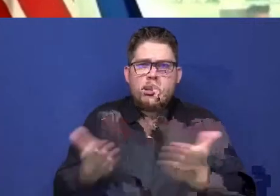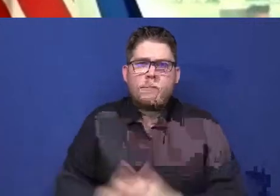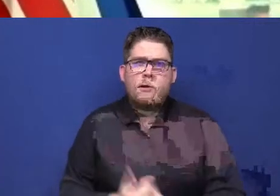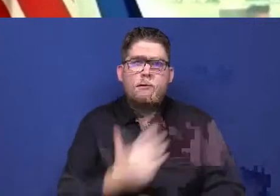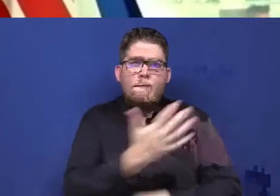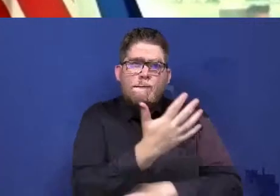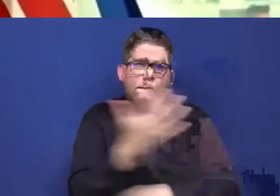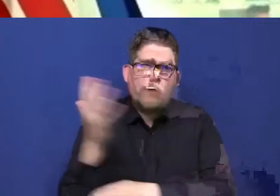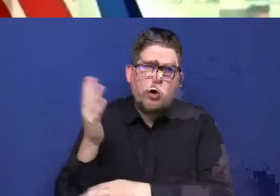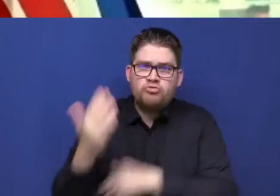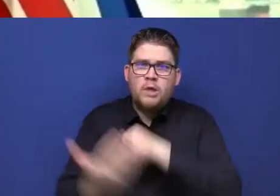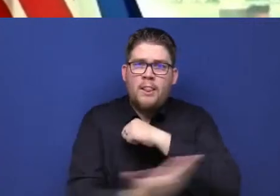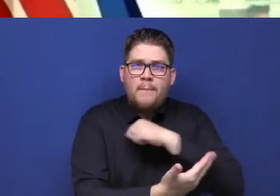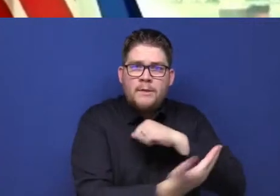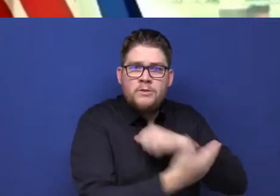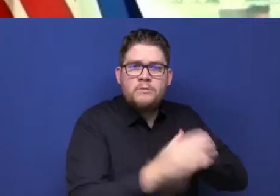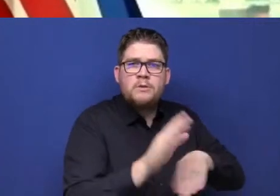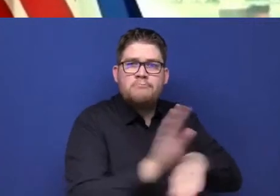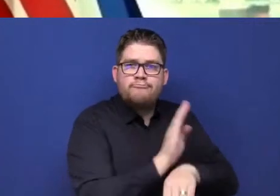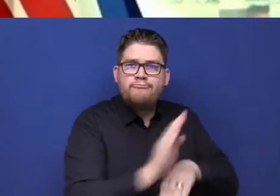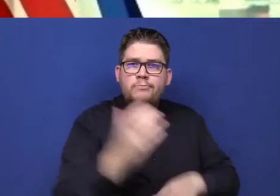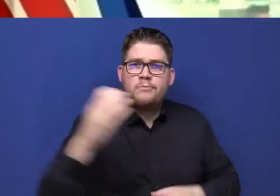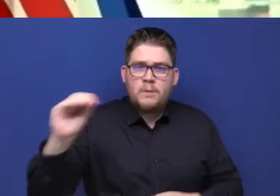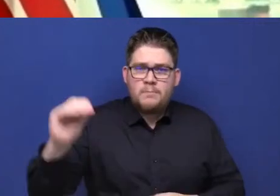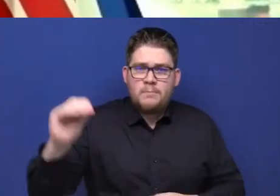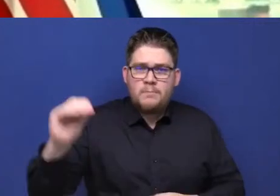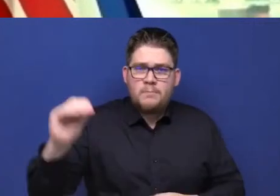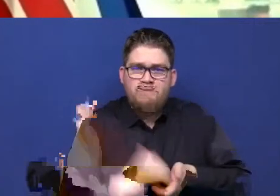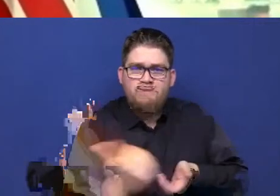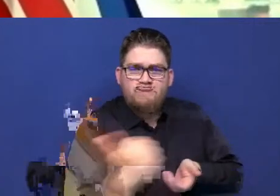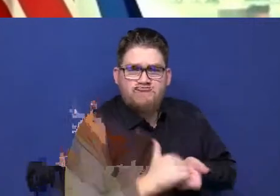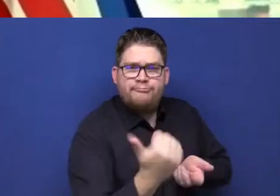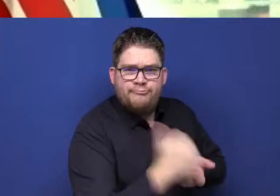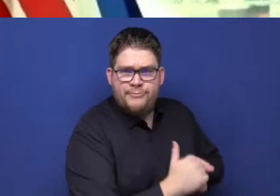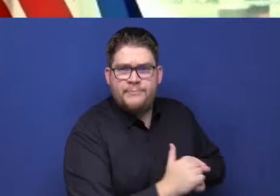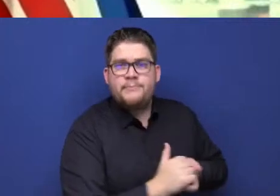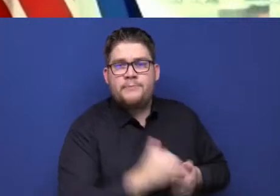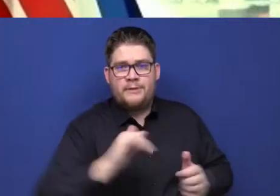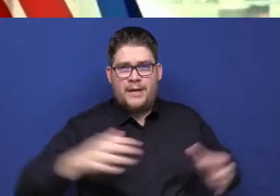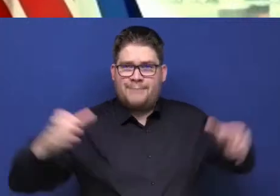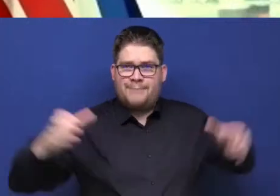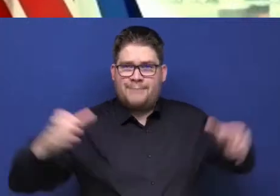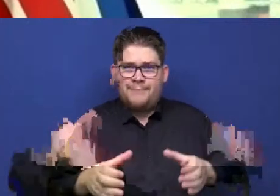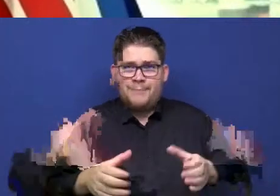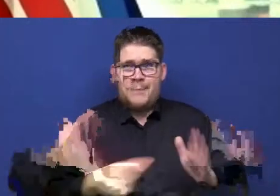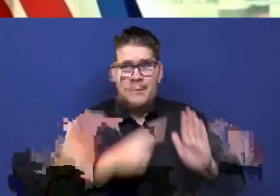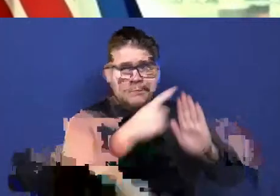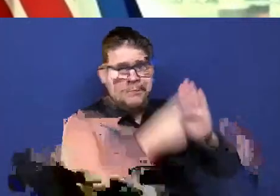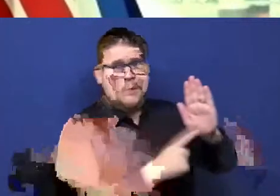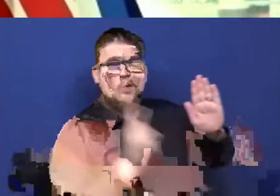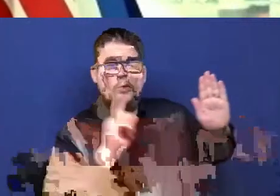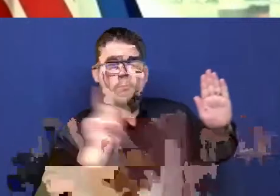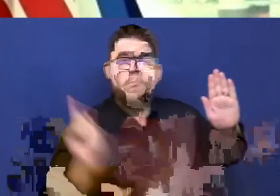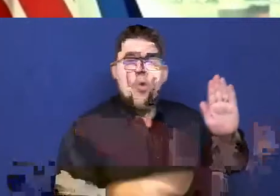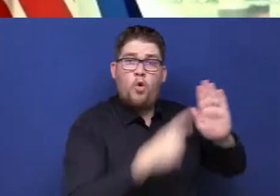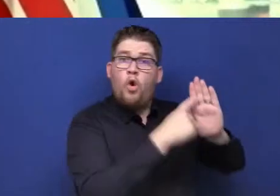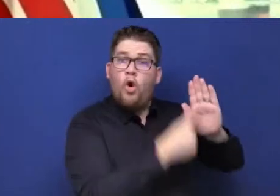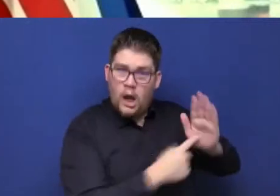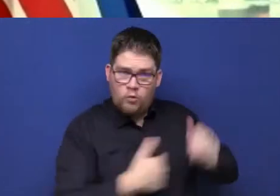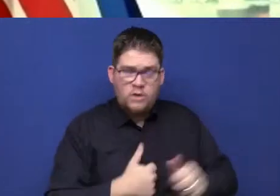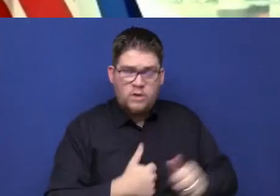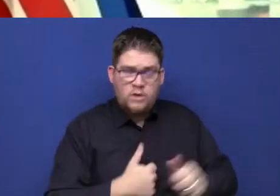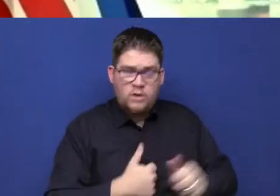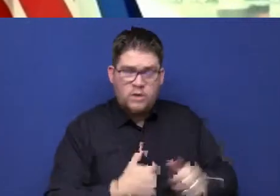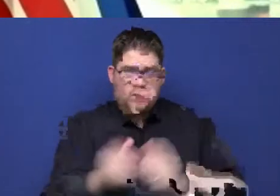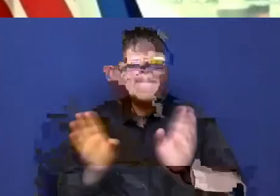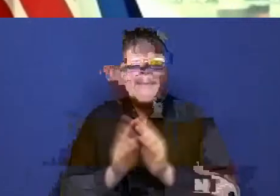how the forest companies have stepped up this fire season, working extremely closely with